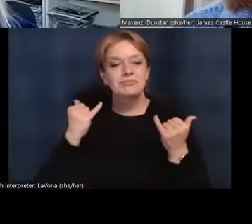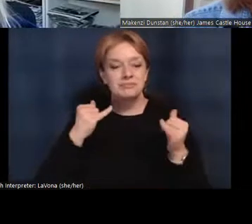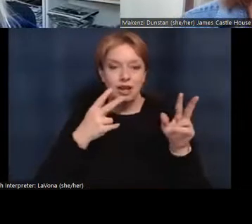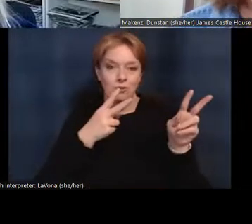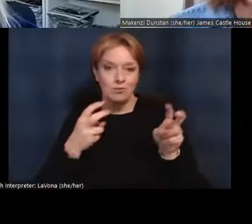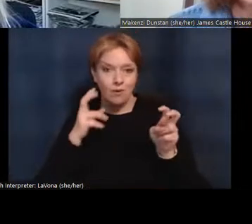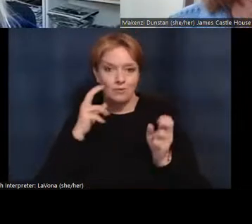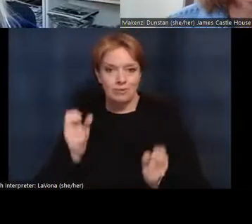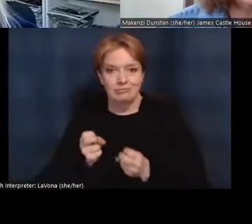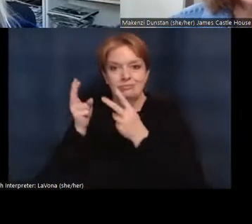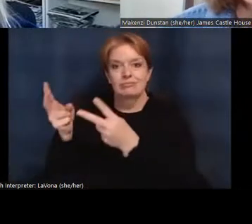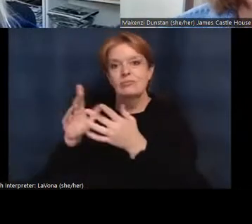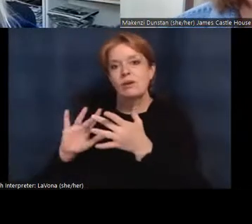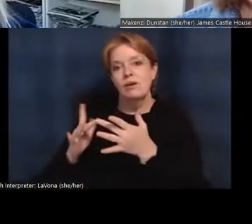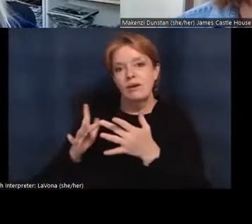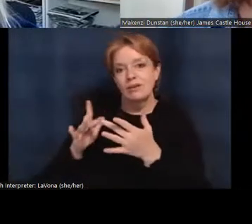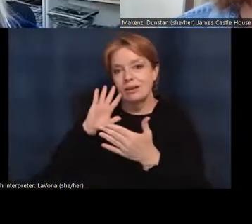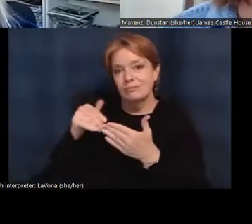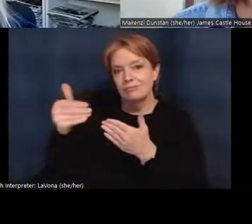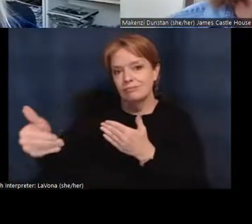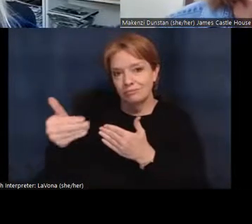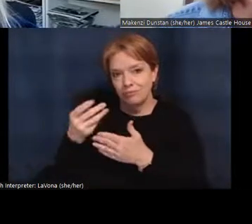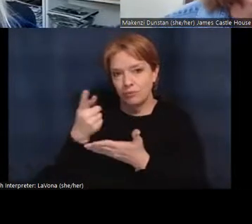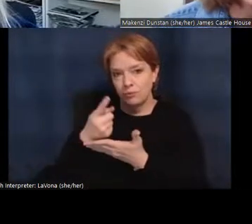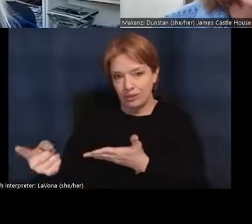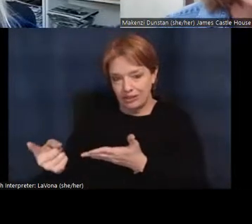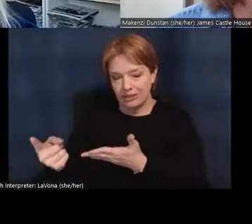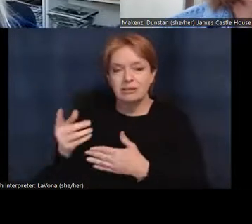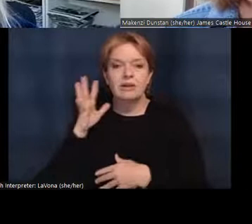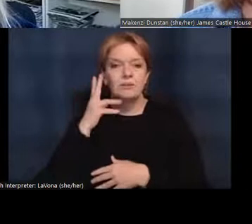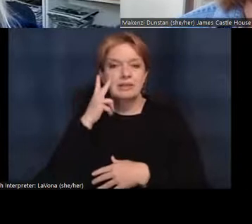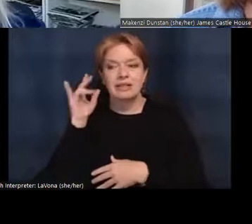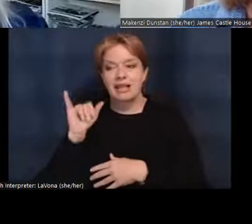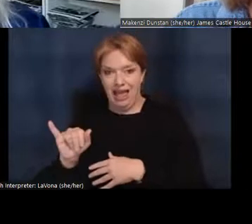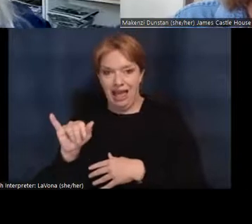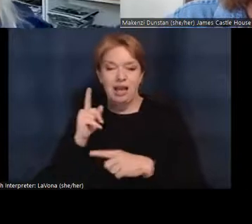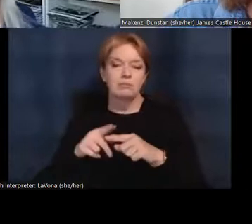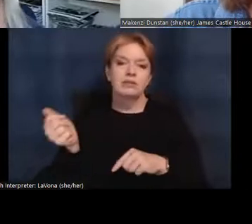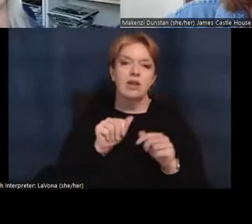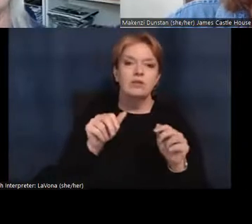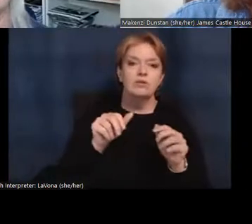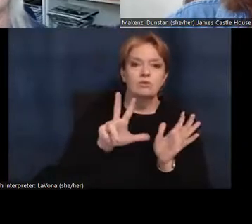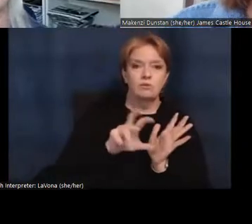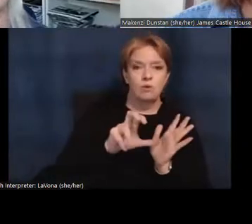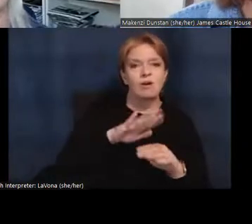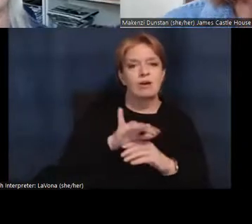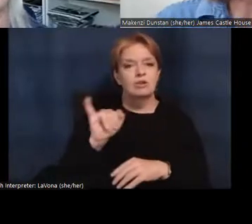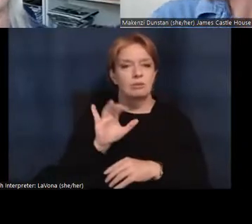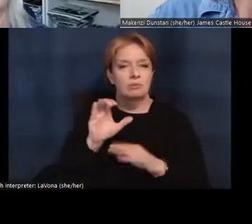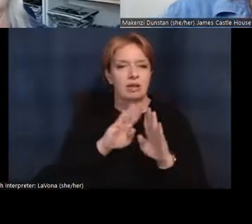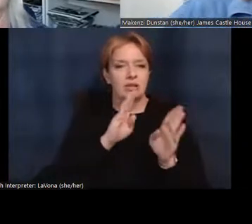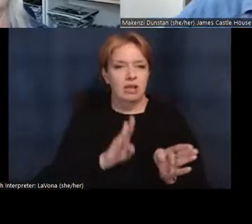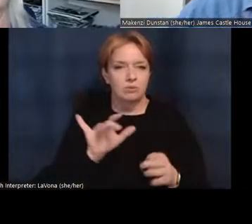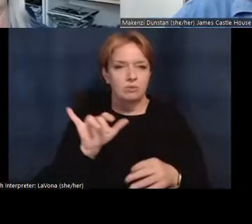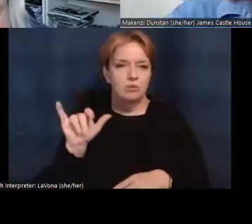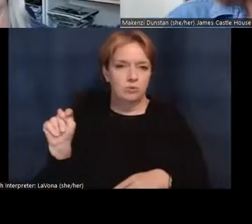made available online in the coming weeks, and you can find this and other recordings on the James Castle House YouTube channel. I want to pop some links into